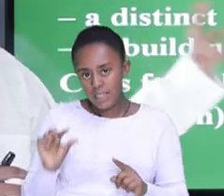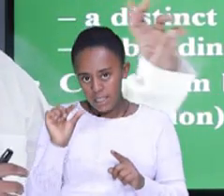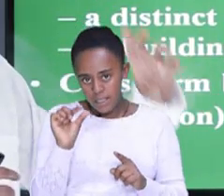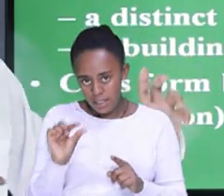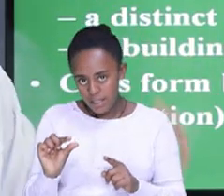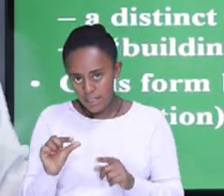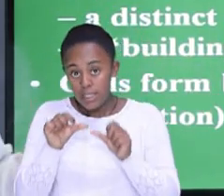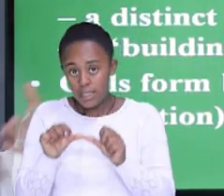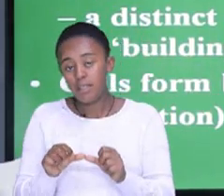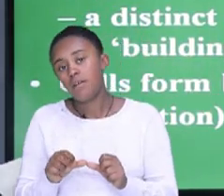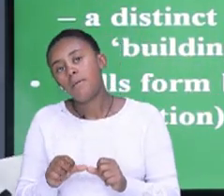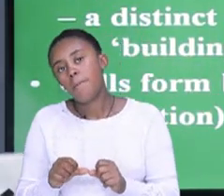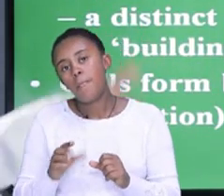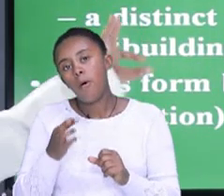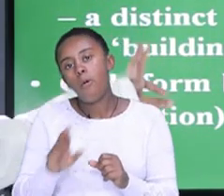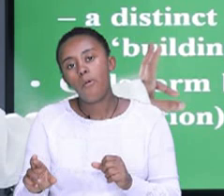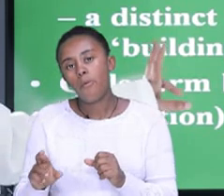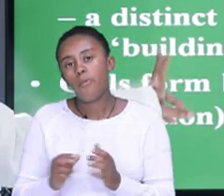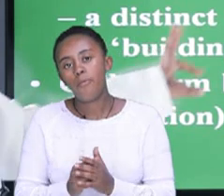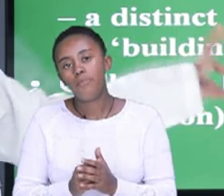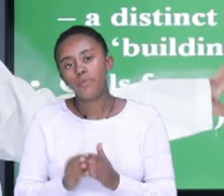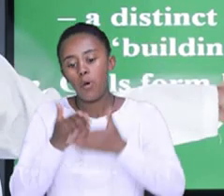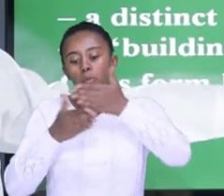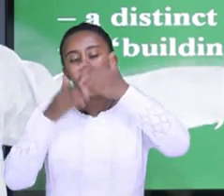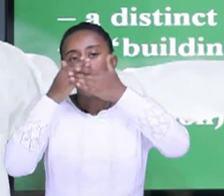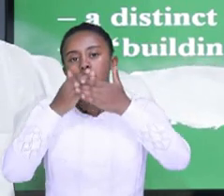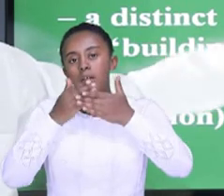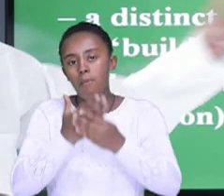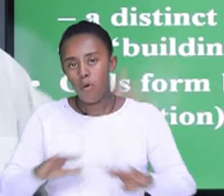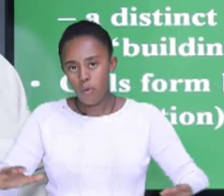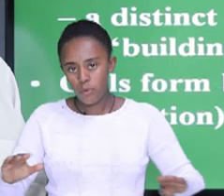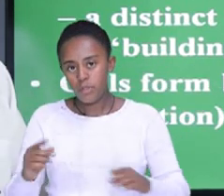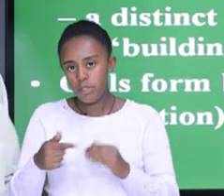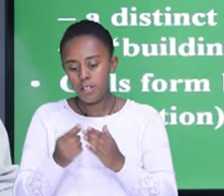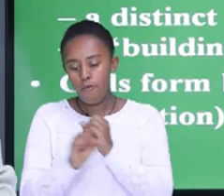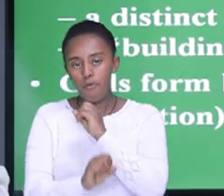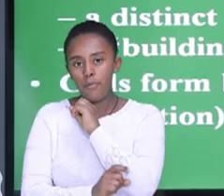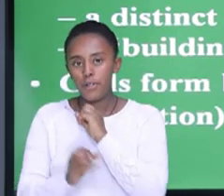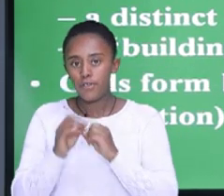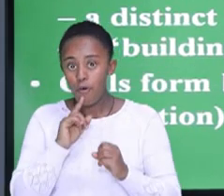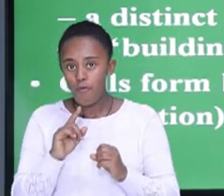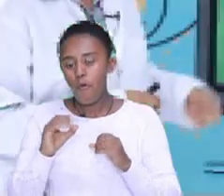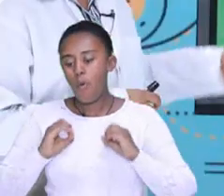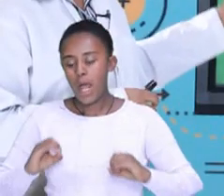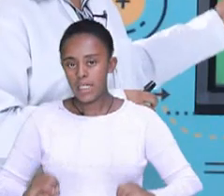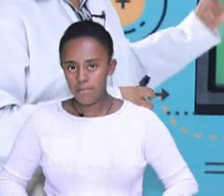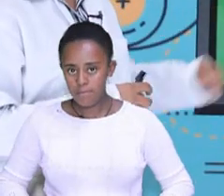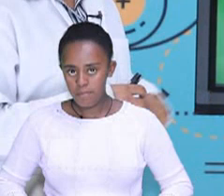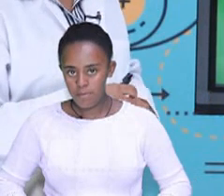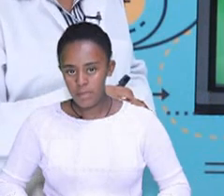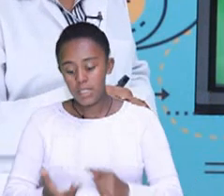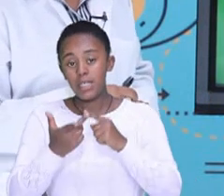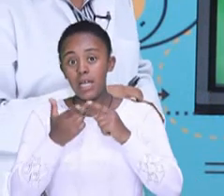entity or they can exist as building blocks in the formation of organisms. And